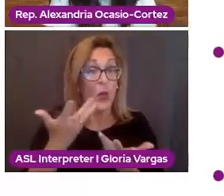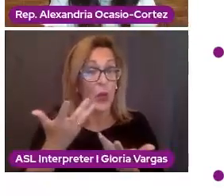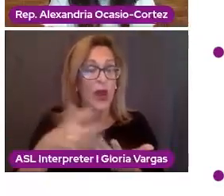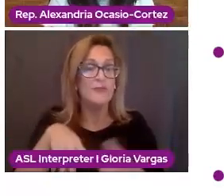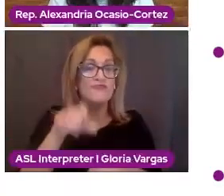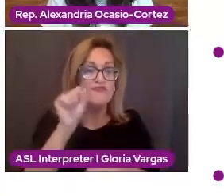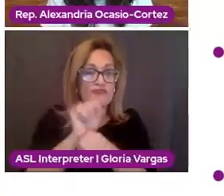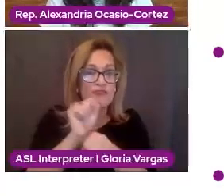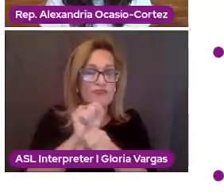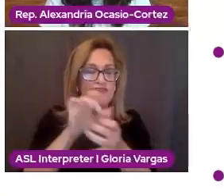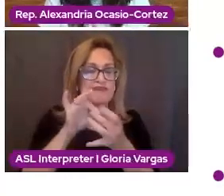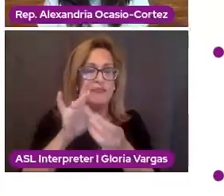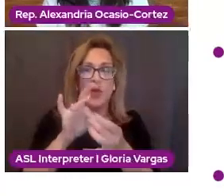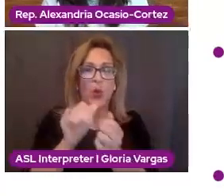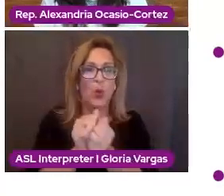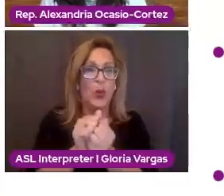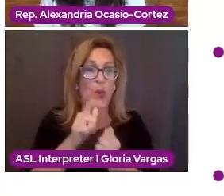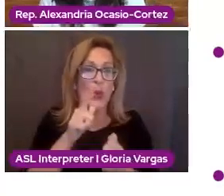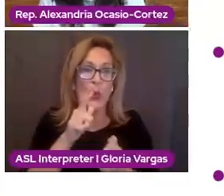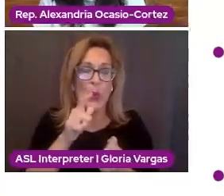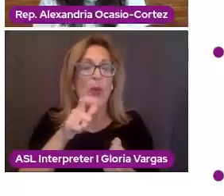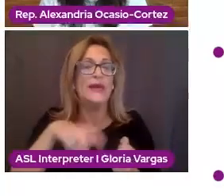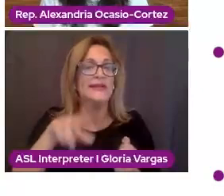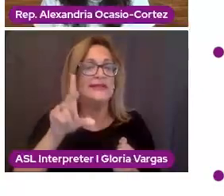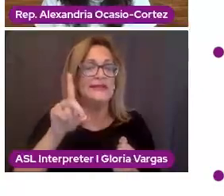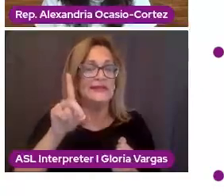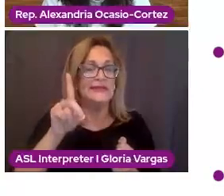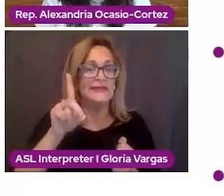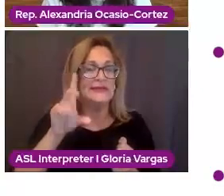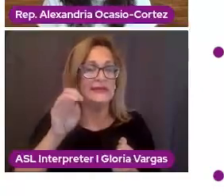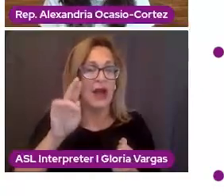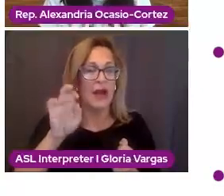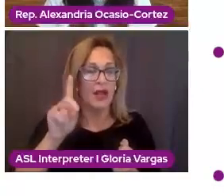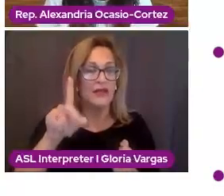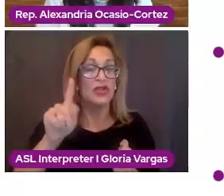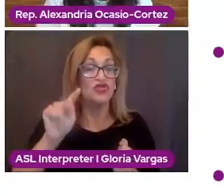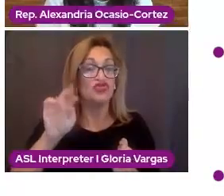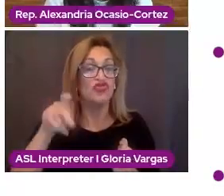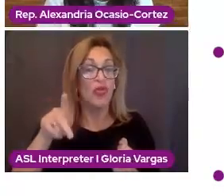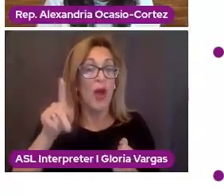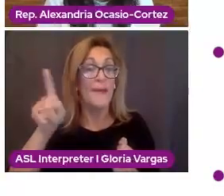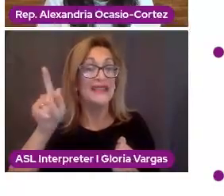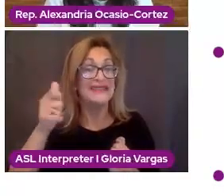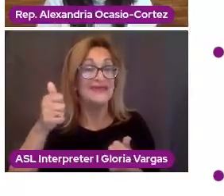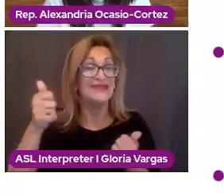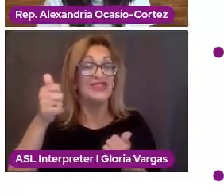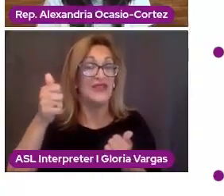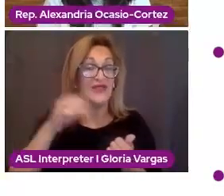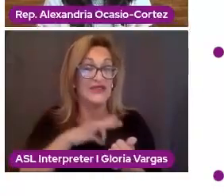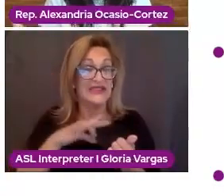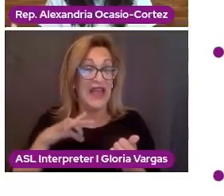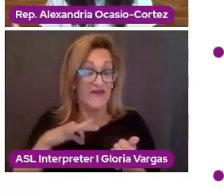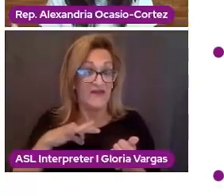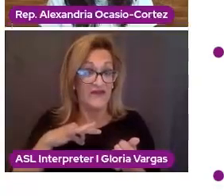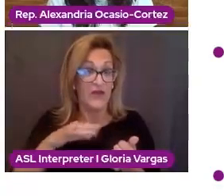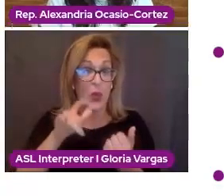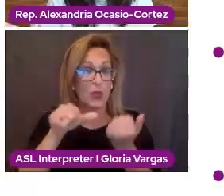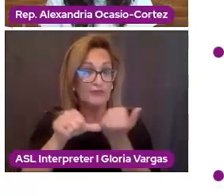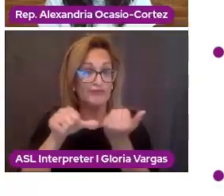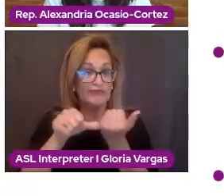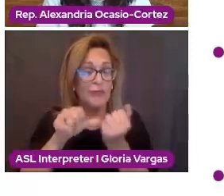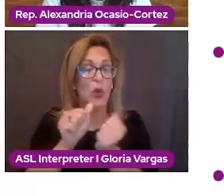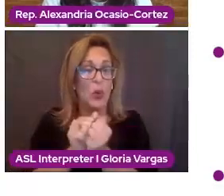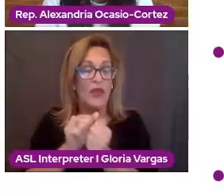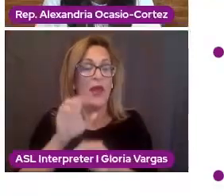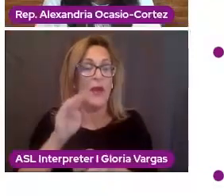one of the main aides to Donald Trump's chief of staff, Mark Meadows, who was actually a former member of Congress that I worked with